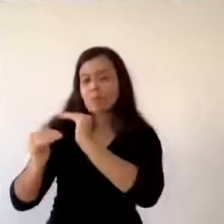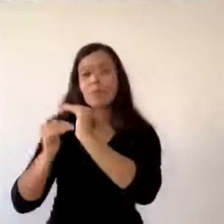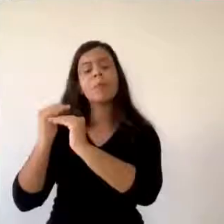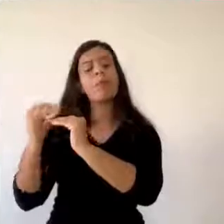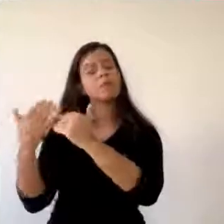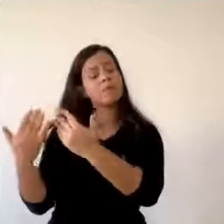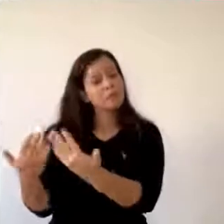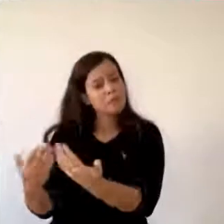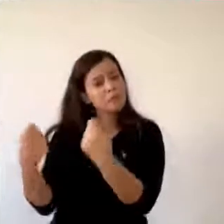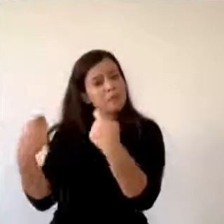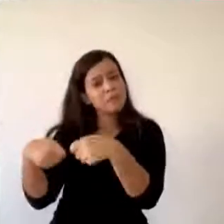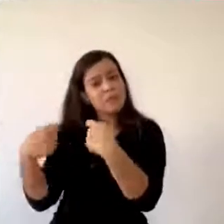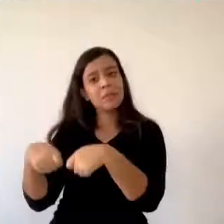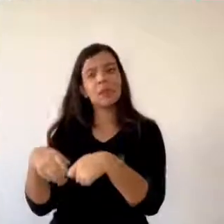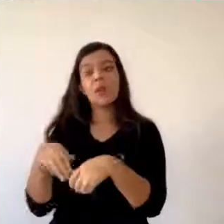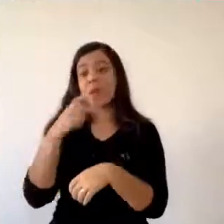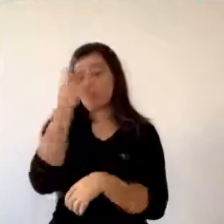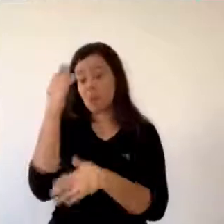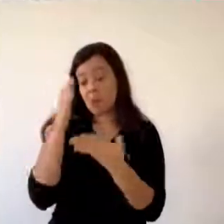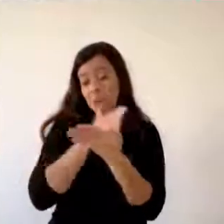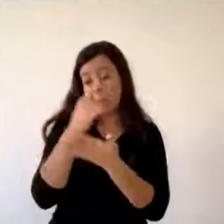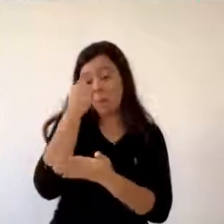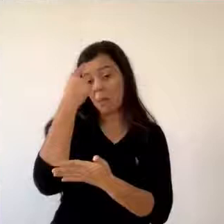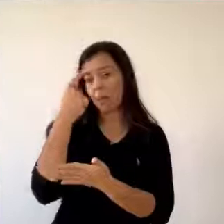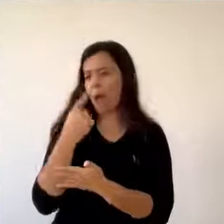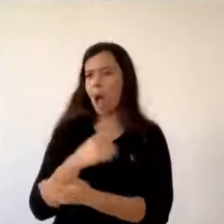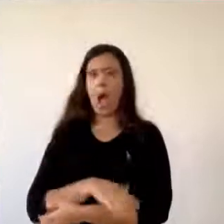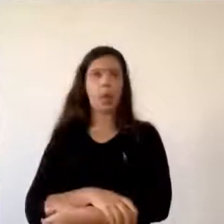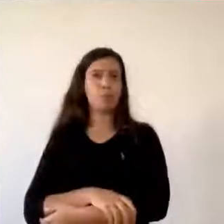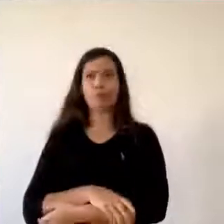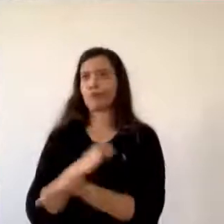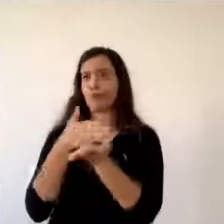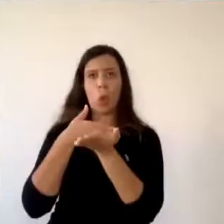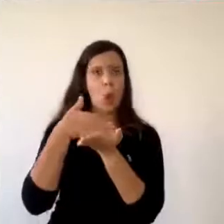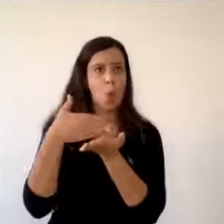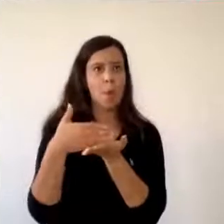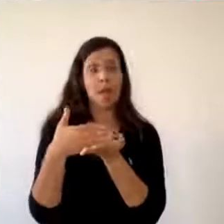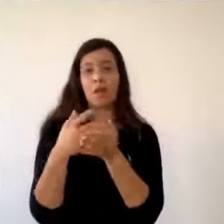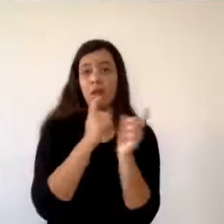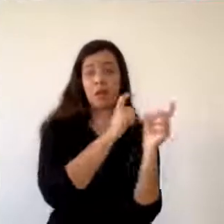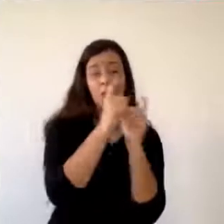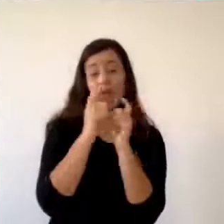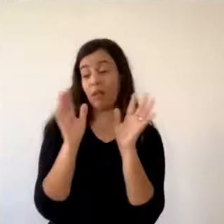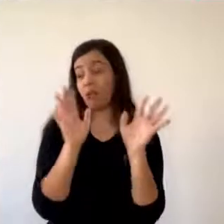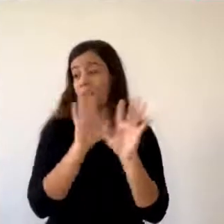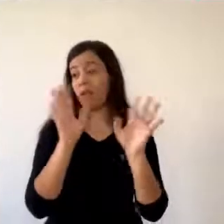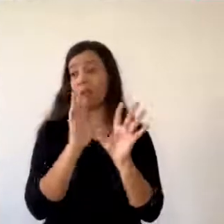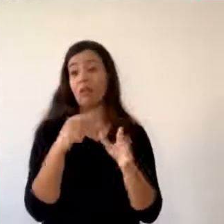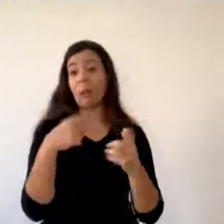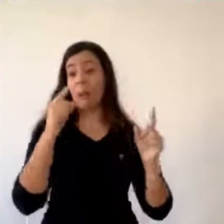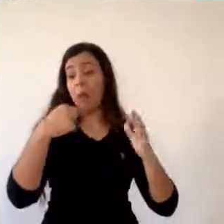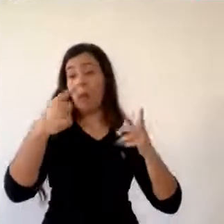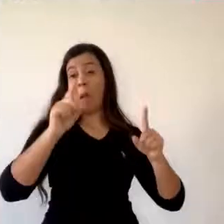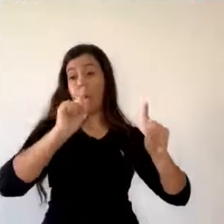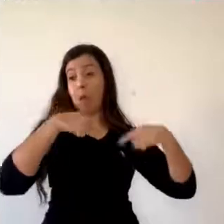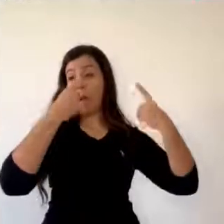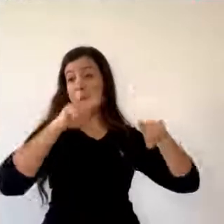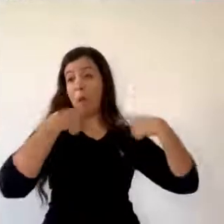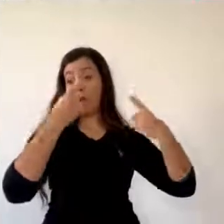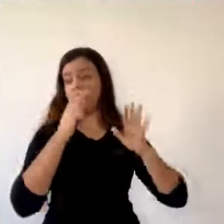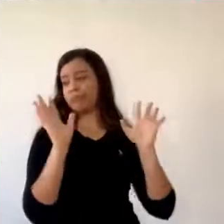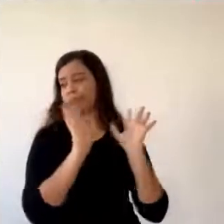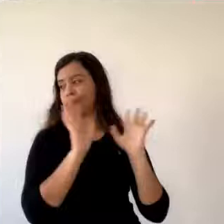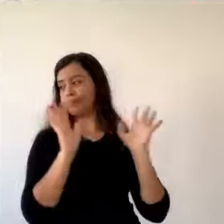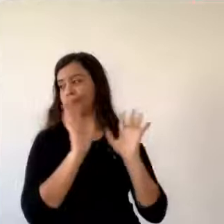valid, because oftentimes people think, I'm not going to start this conversation because I know that people are going to question